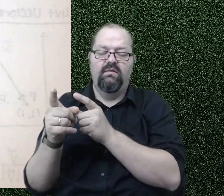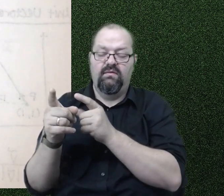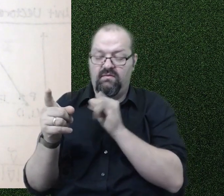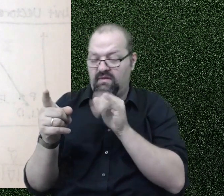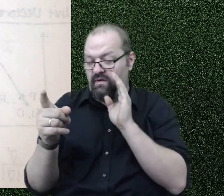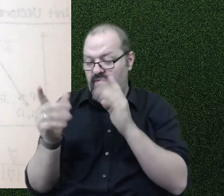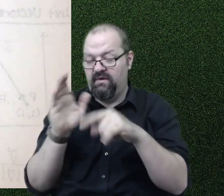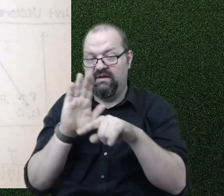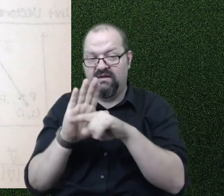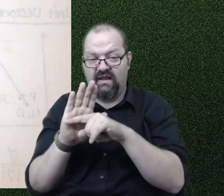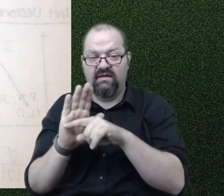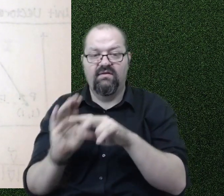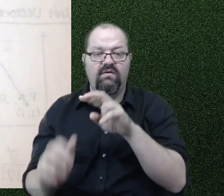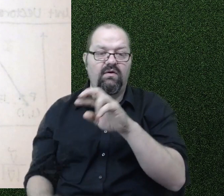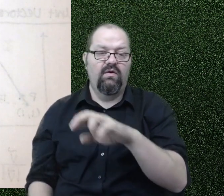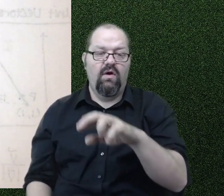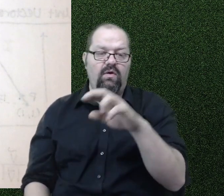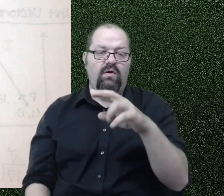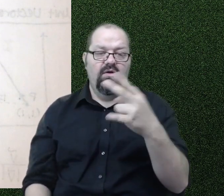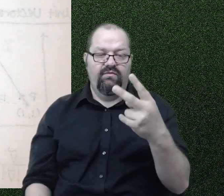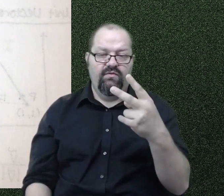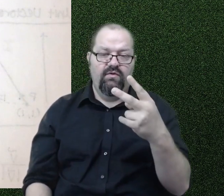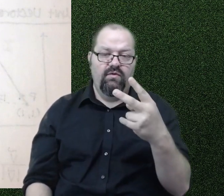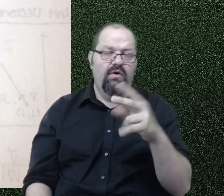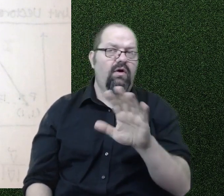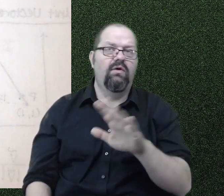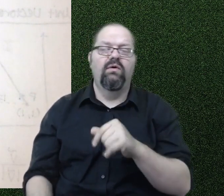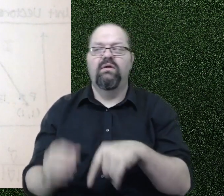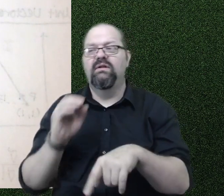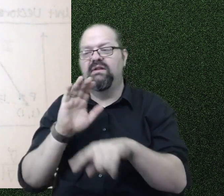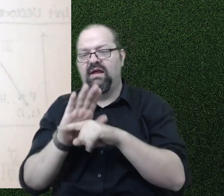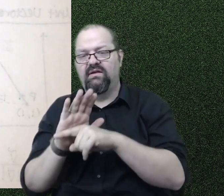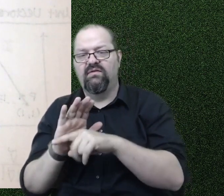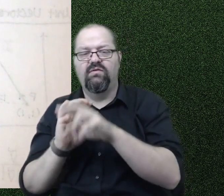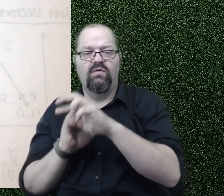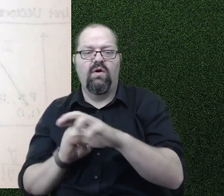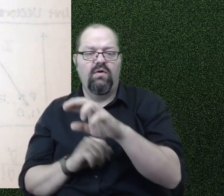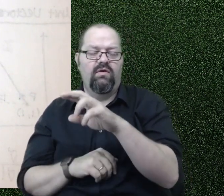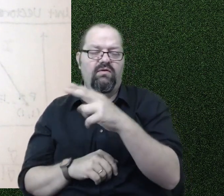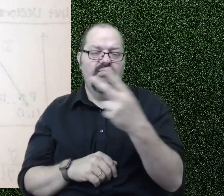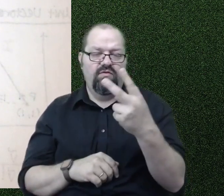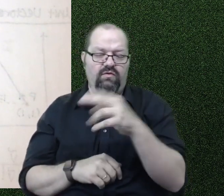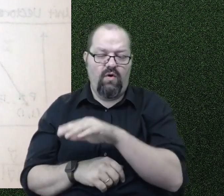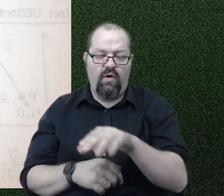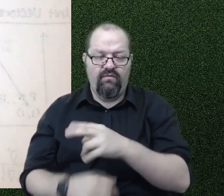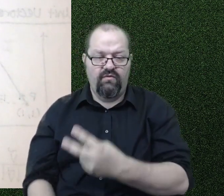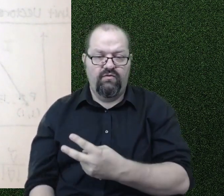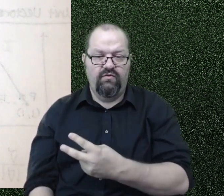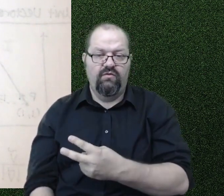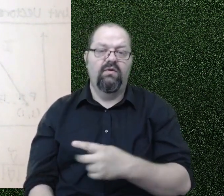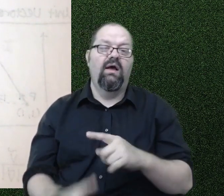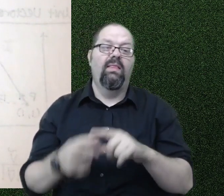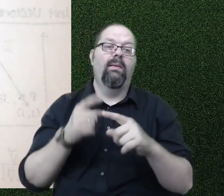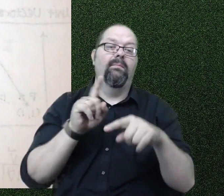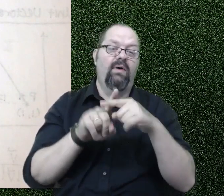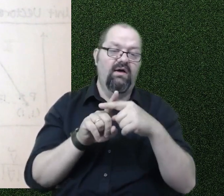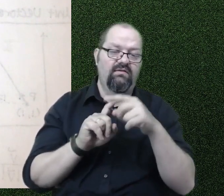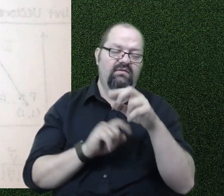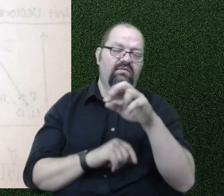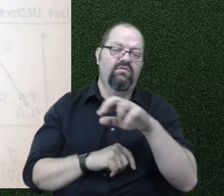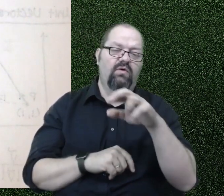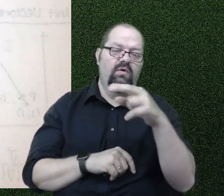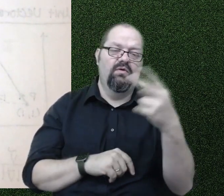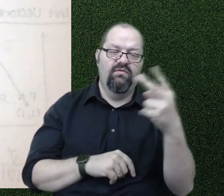negative square root of 2 and or negative square root of 2 over 2 and positive square root of 2 over 2.